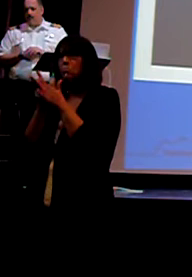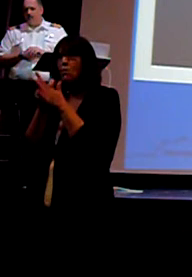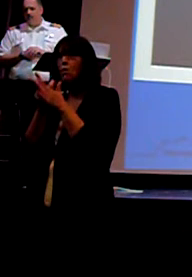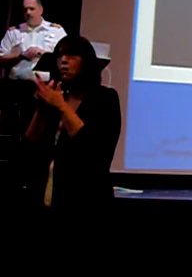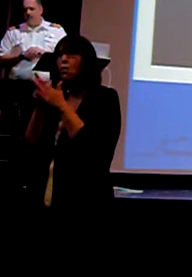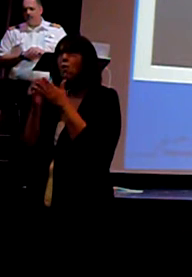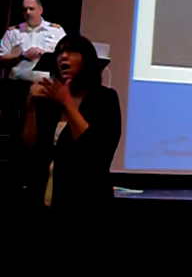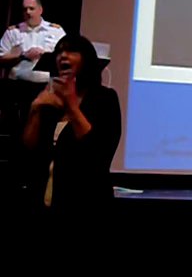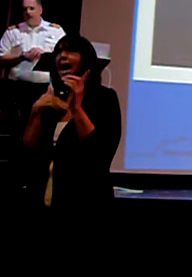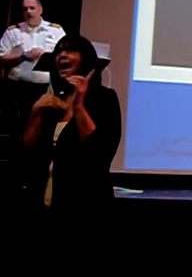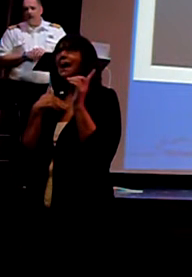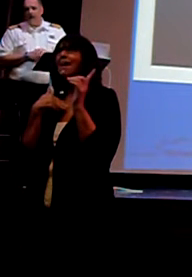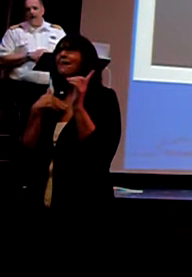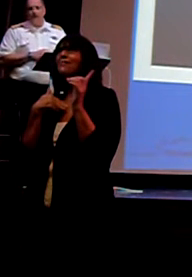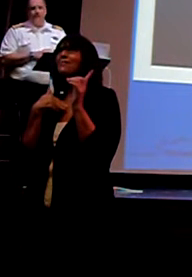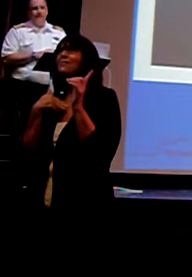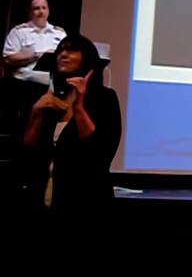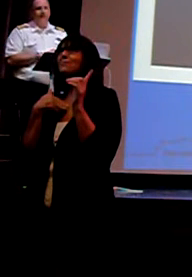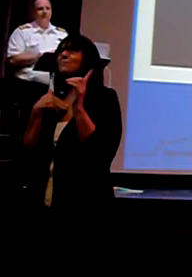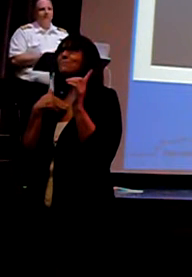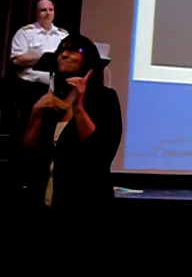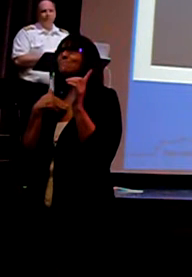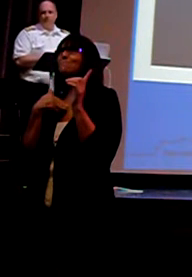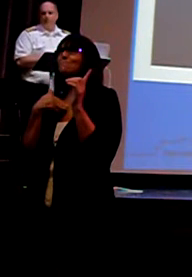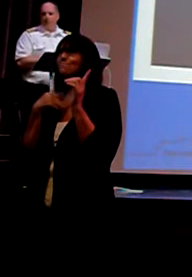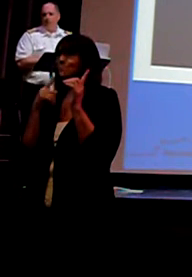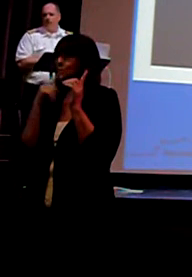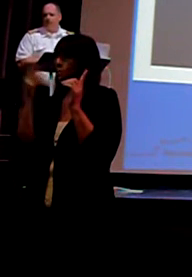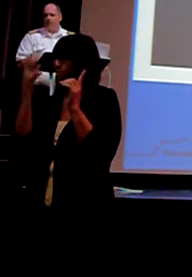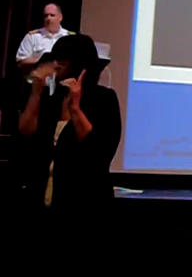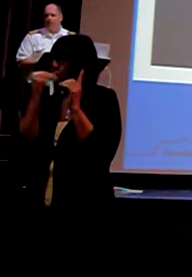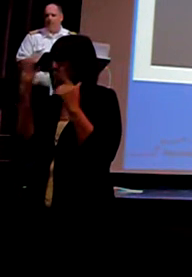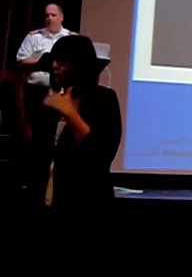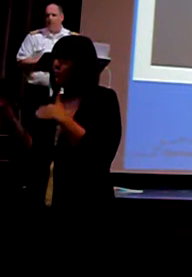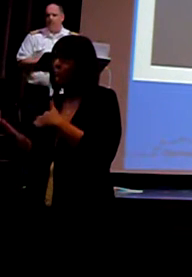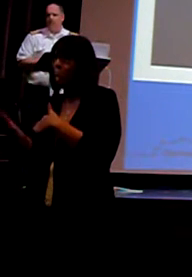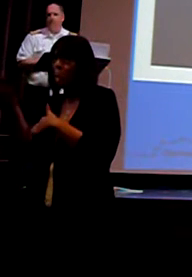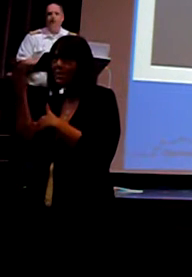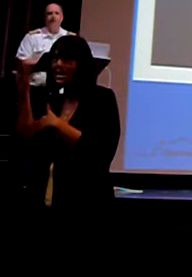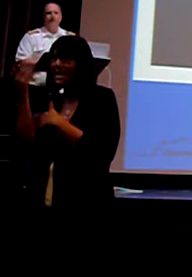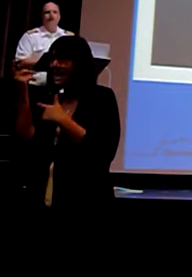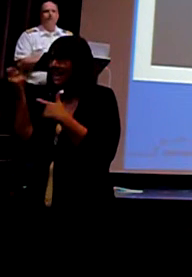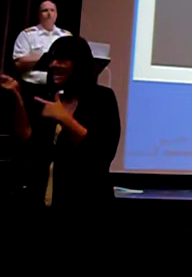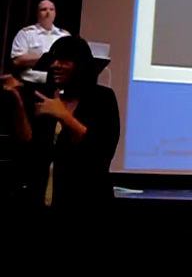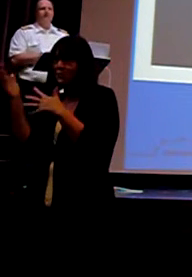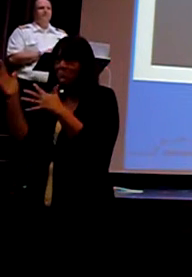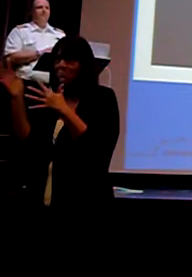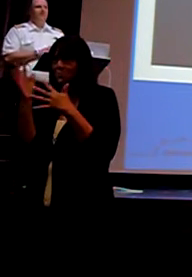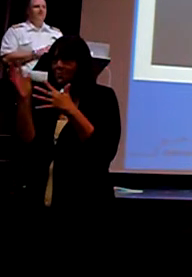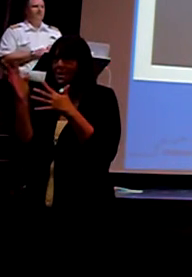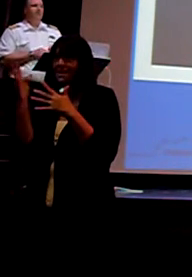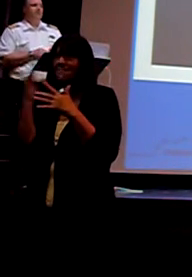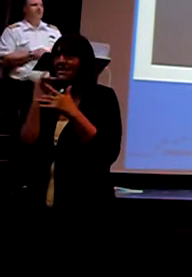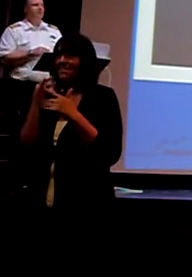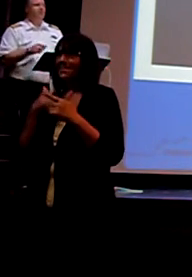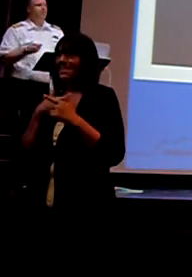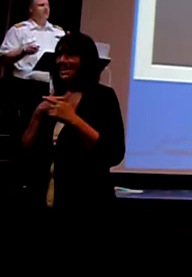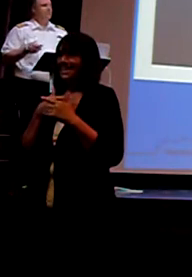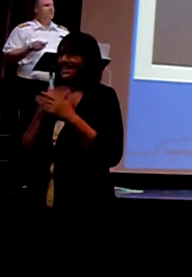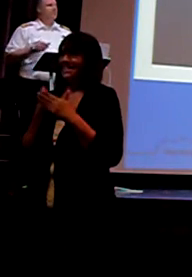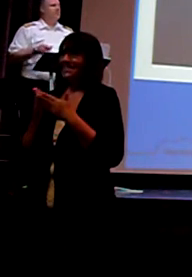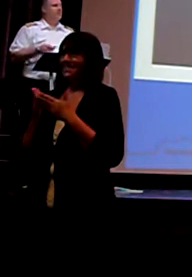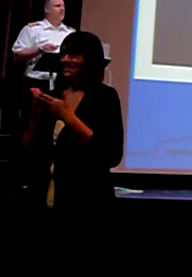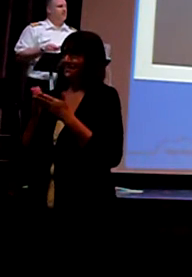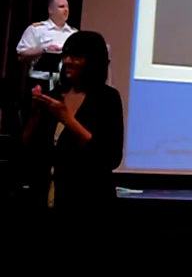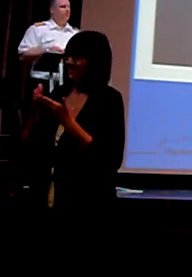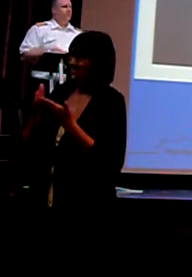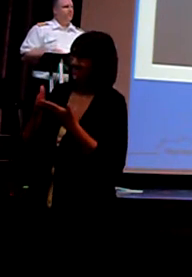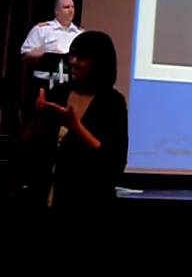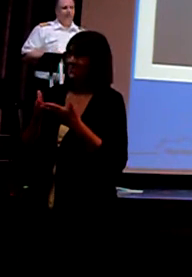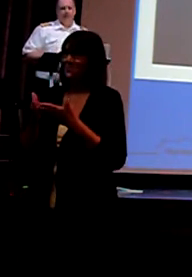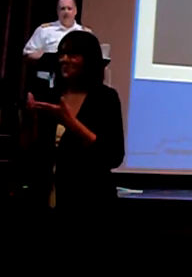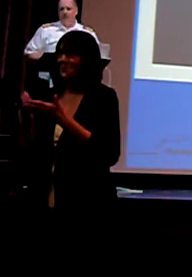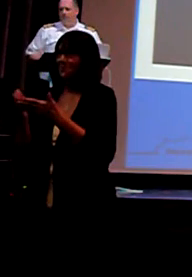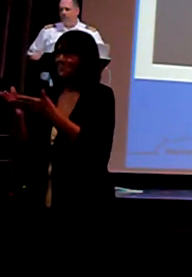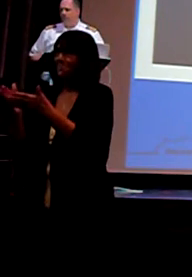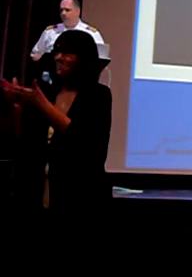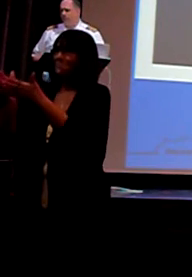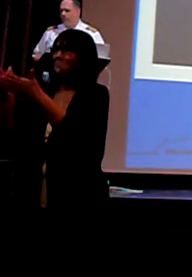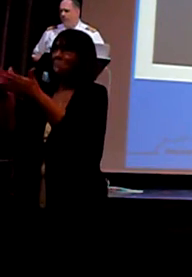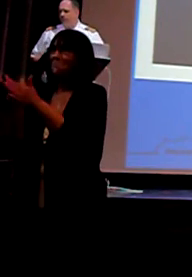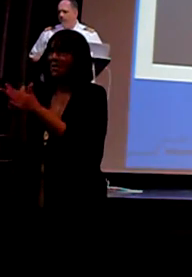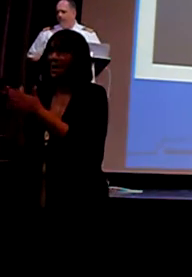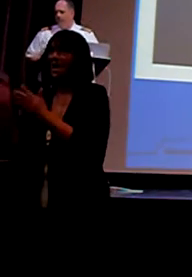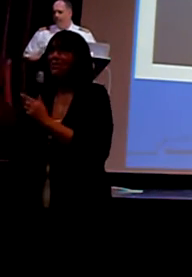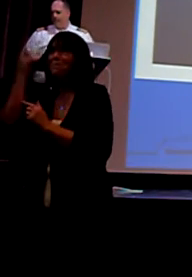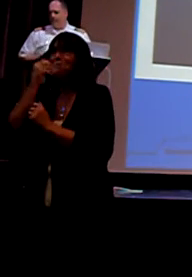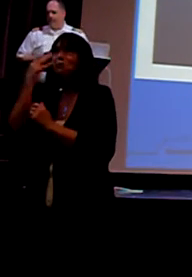we had there. And it was a beautiful morning, very little wind, and it was a nice feeling to take the ship into this historical